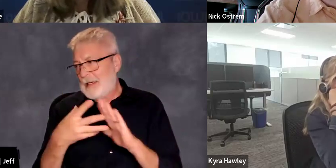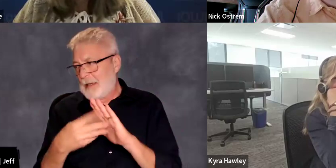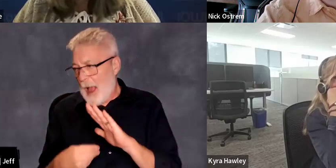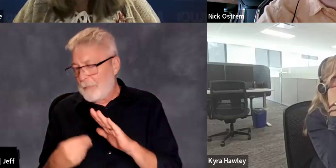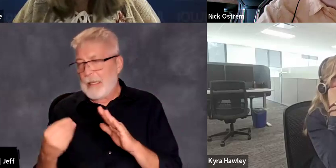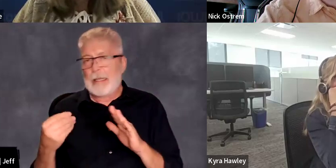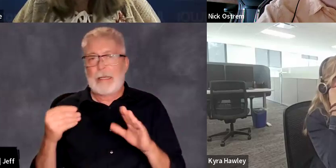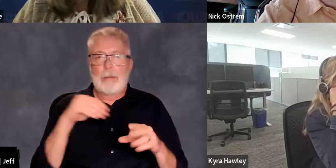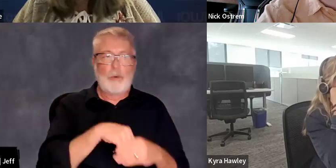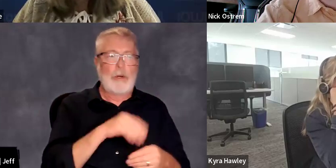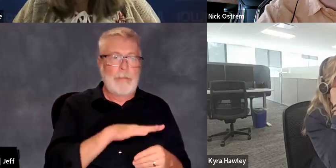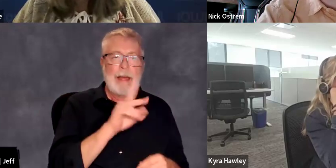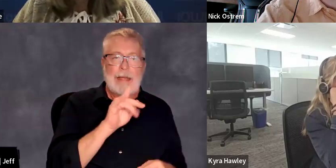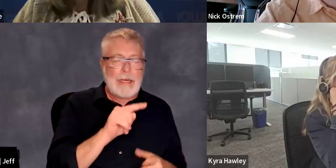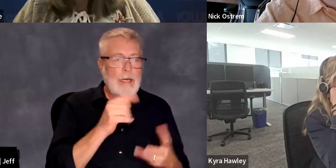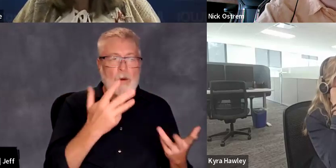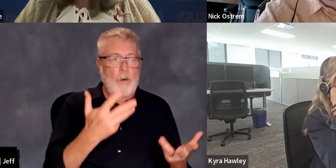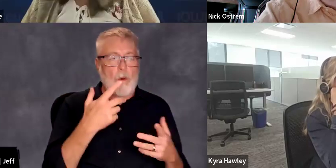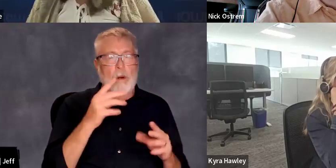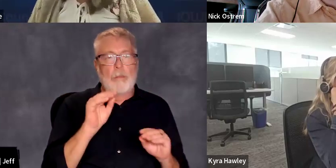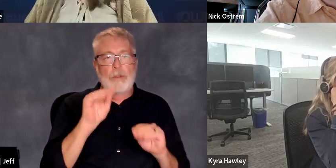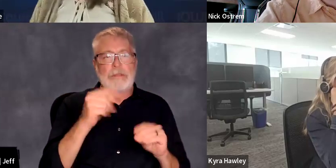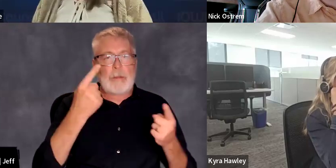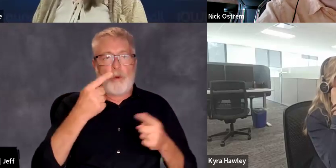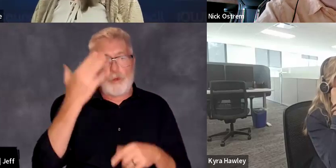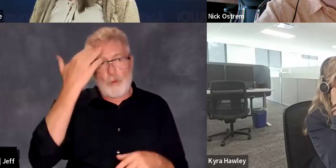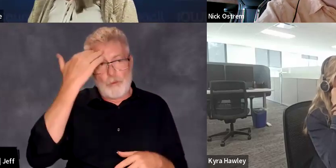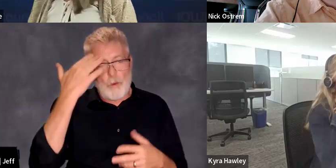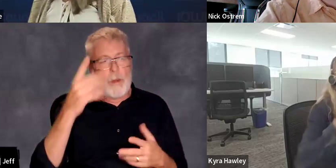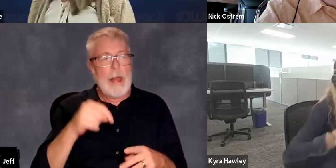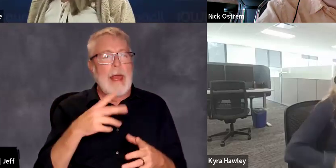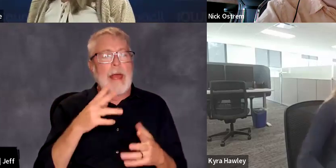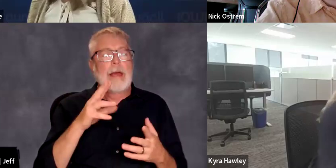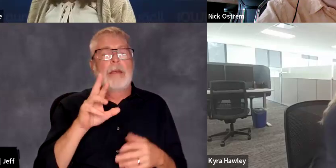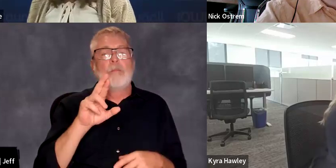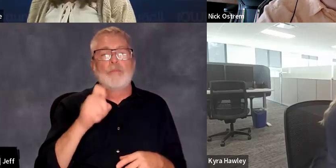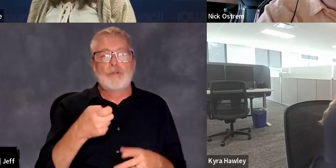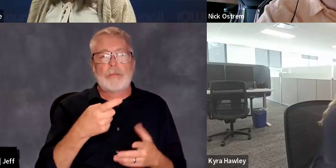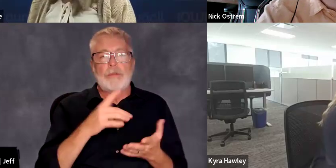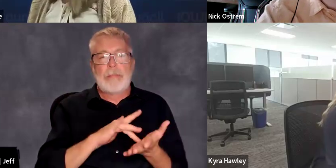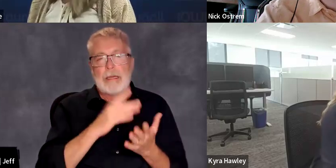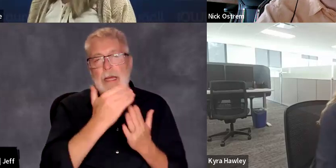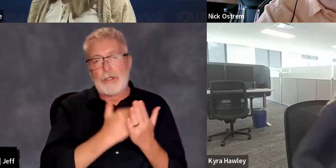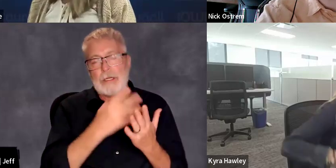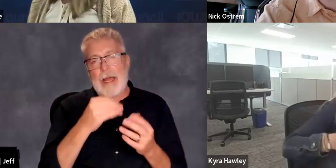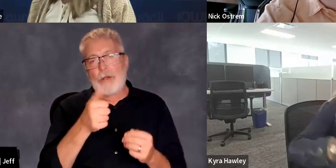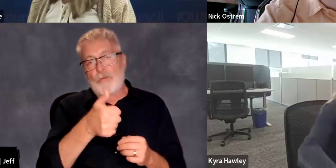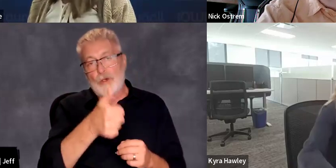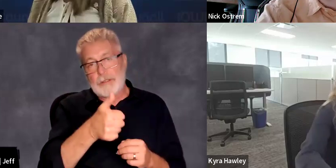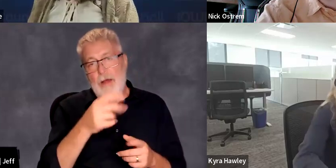here. And then you have your medications and prescriptions for you and anyone else in your household as